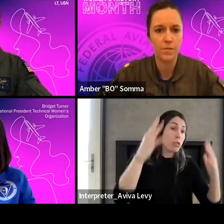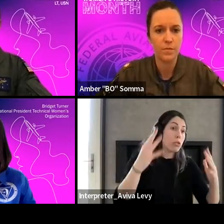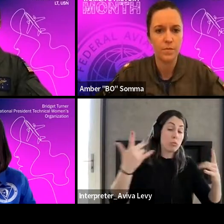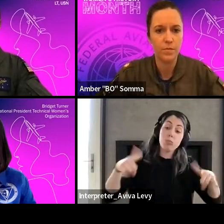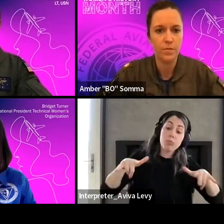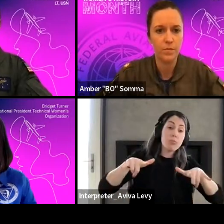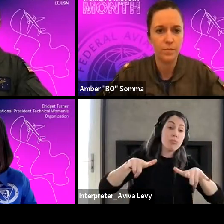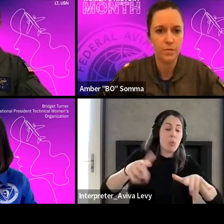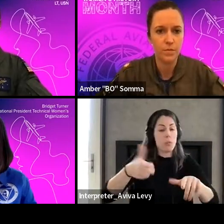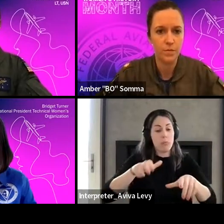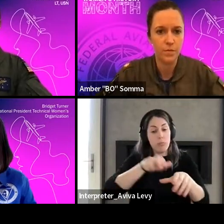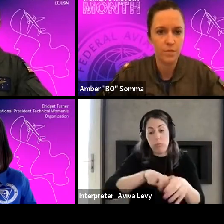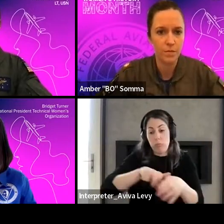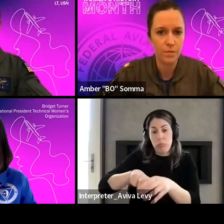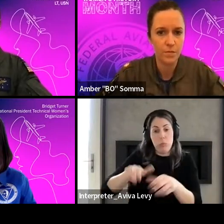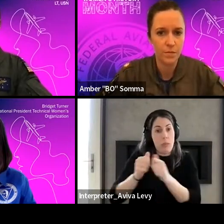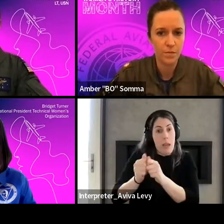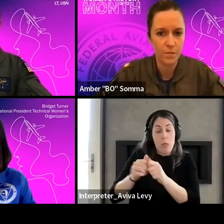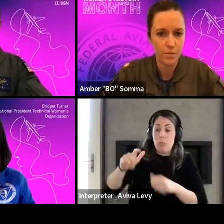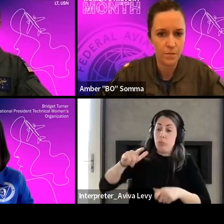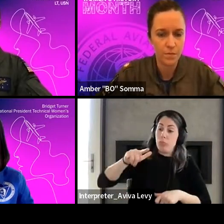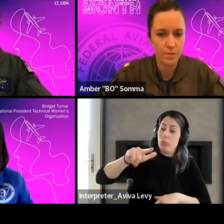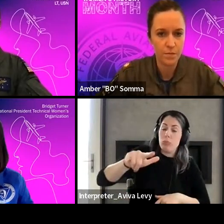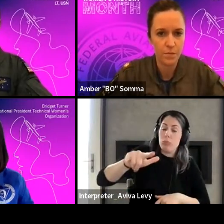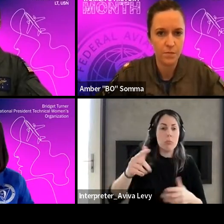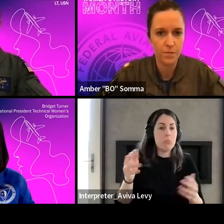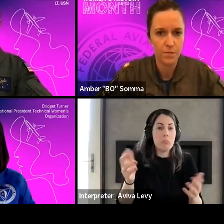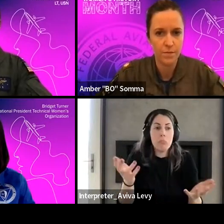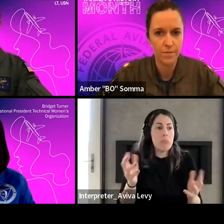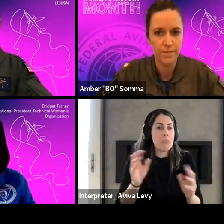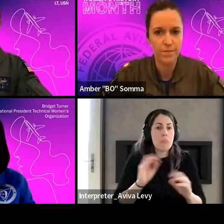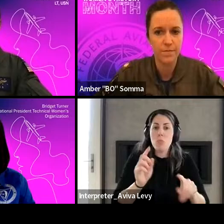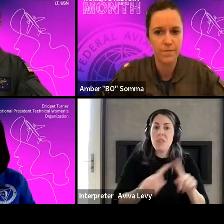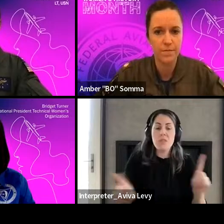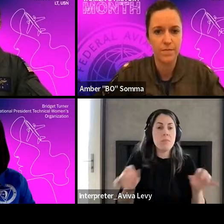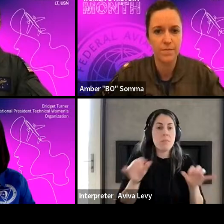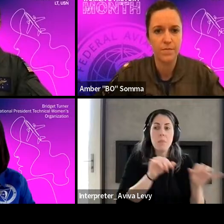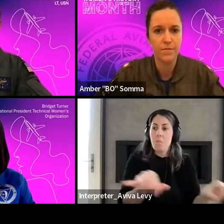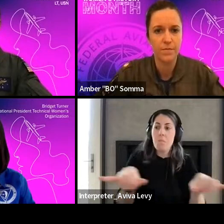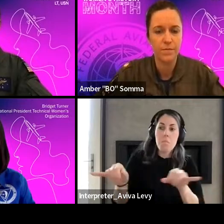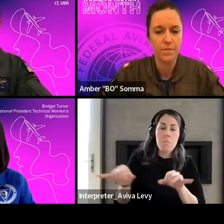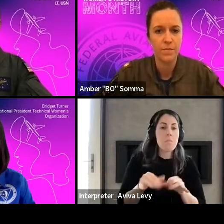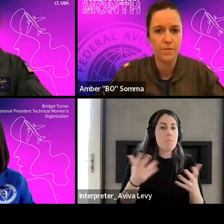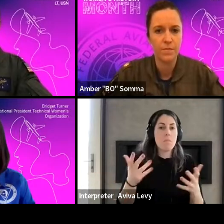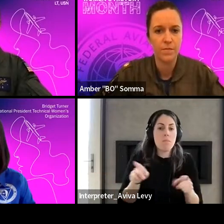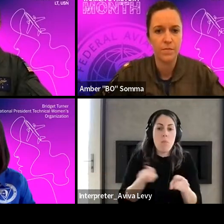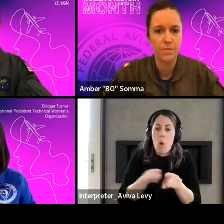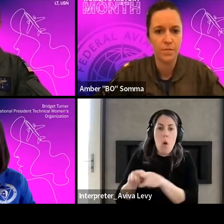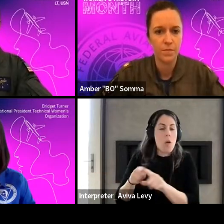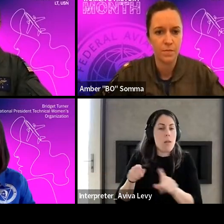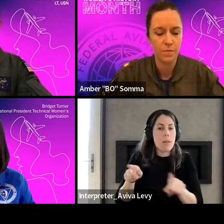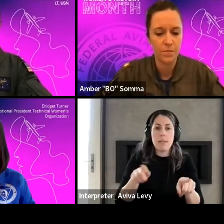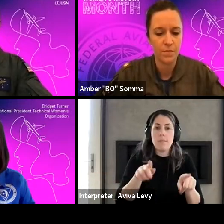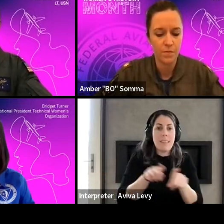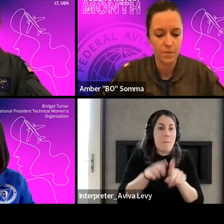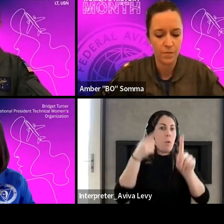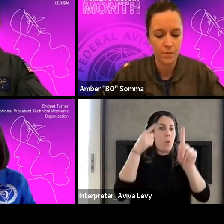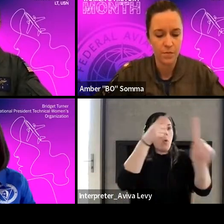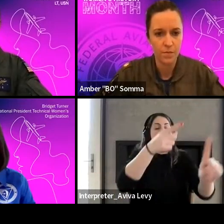it's generally no difference, really. We all do the same job. I don't think we think of it any differently. For